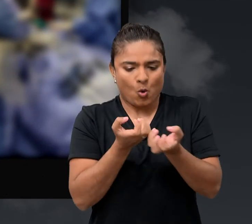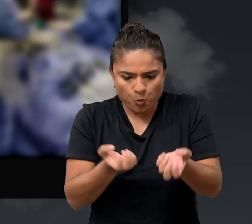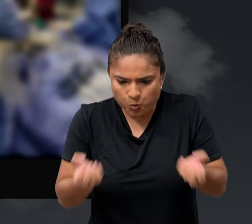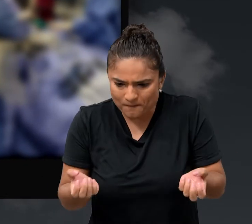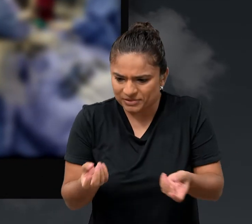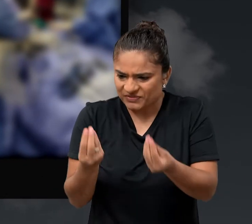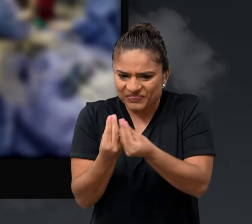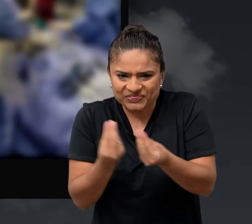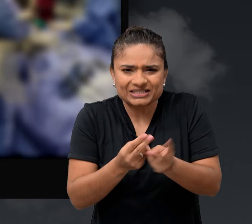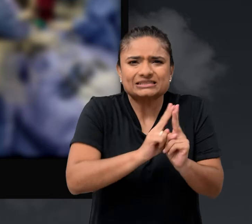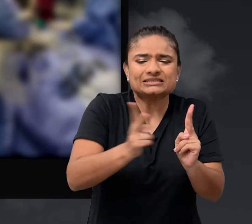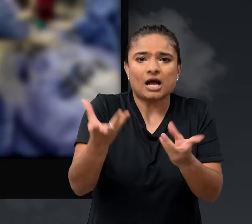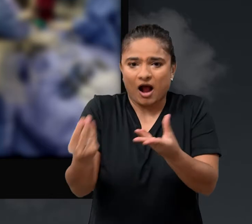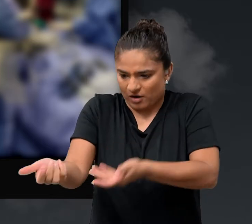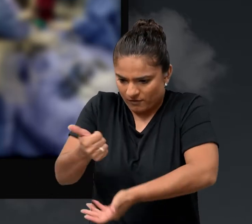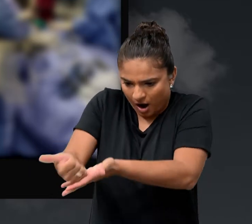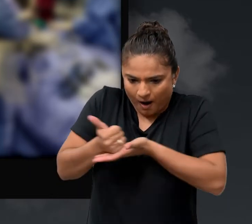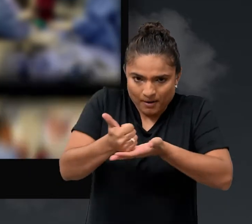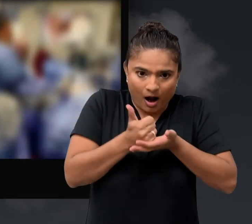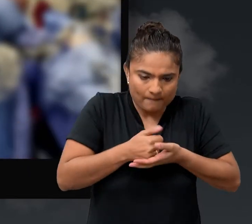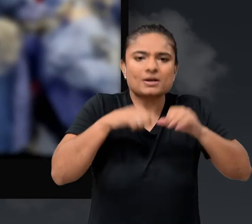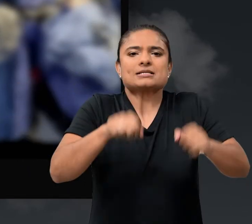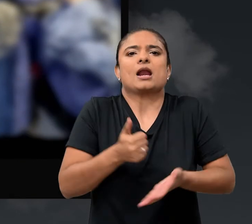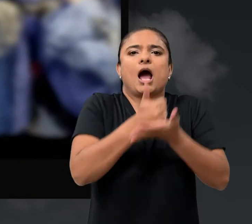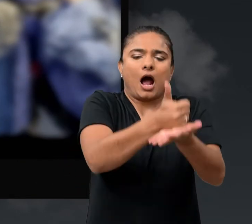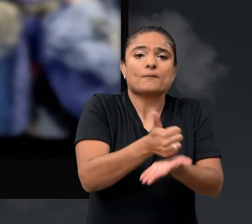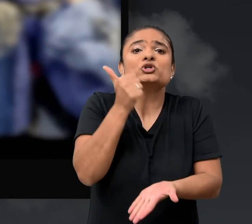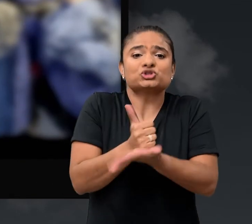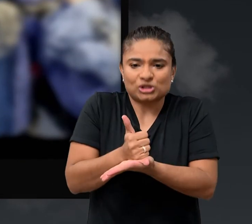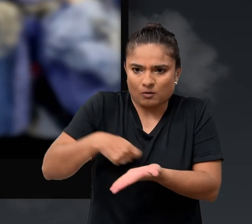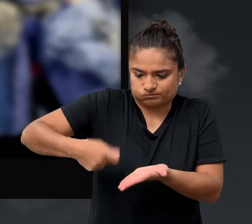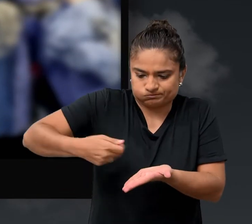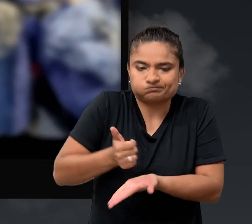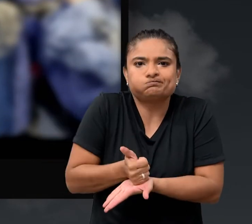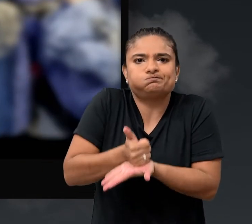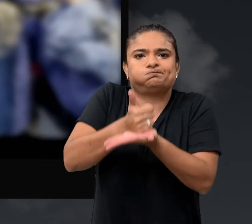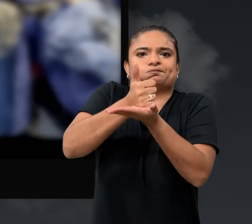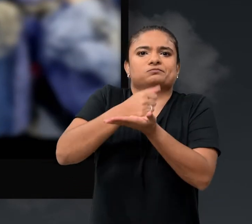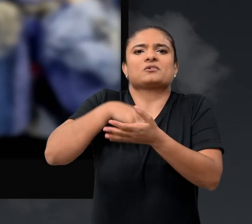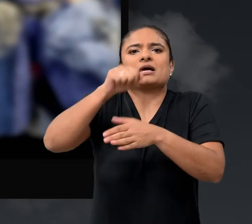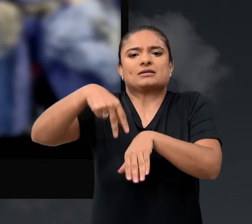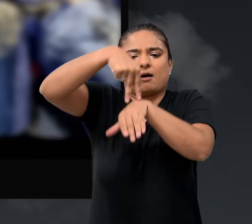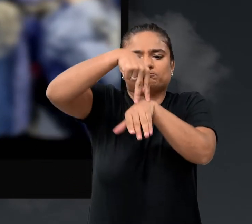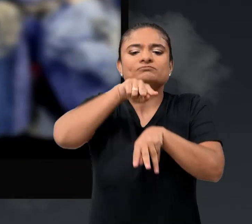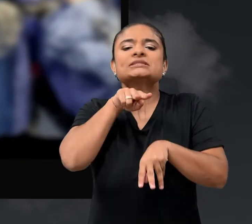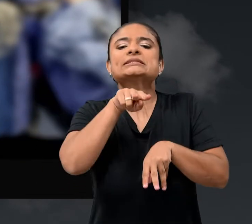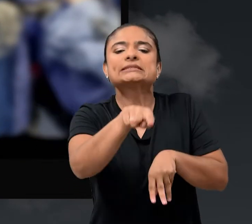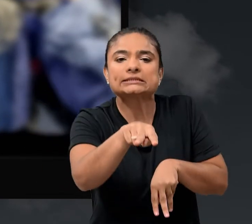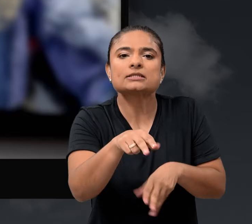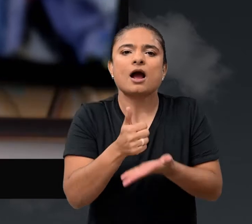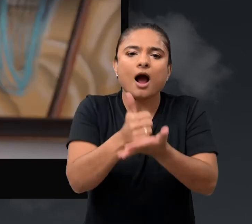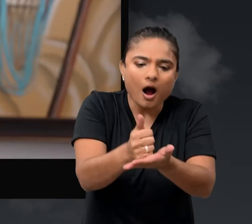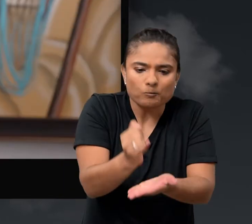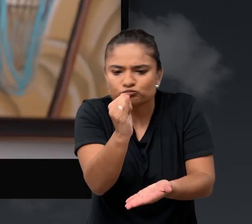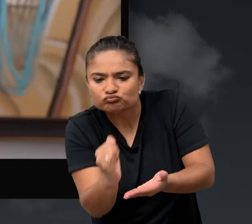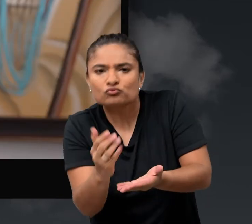equipment to function fully as a gynecologist is essentially my chair. I've got a stand-up chair when I operate in theatre. I